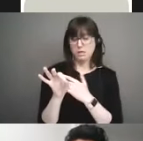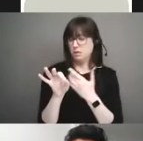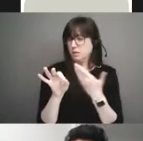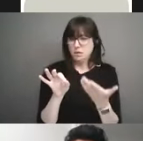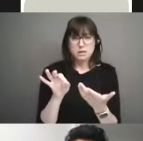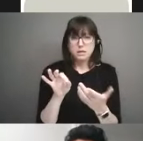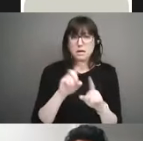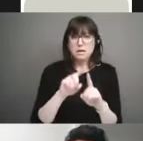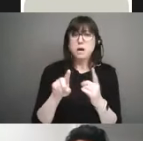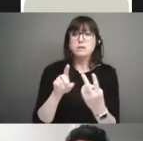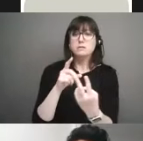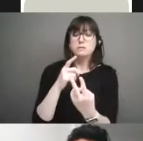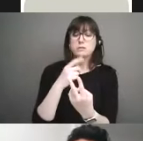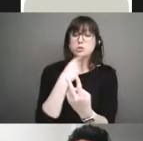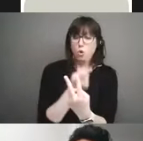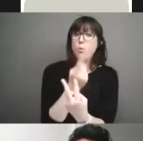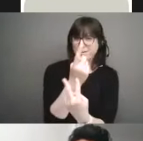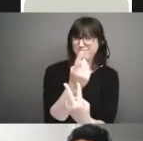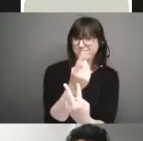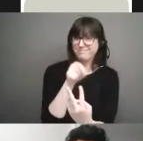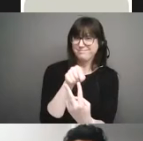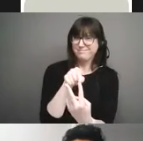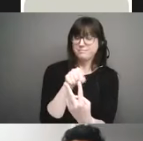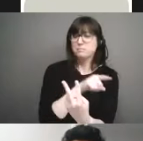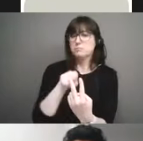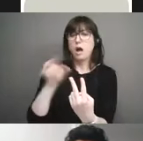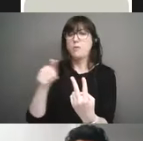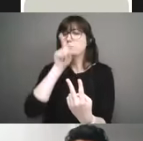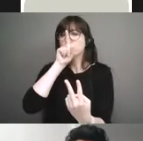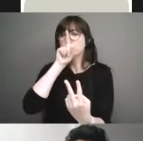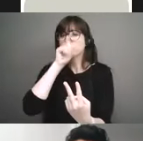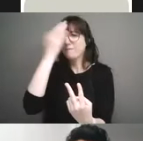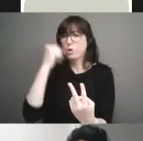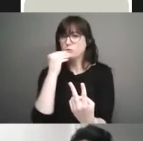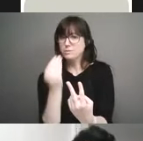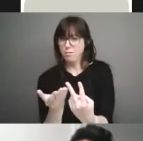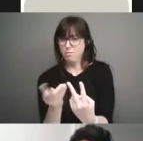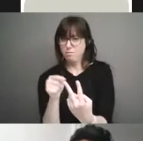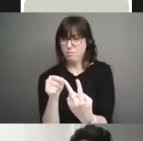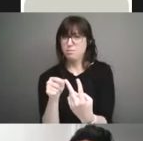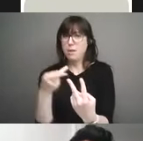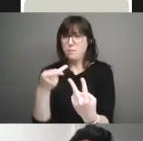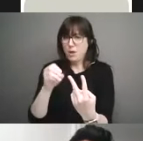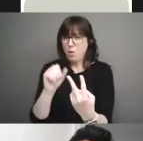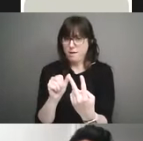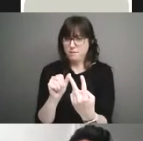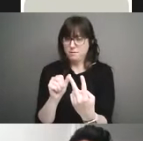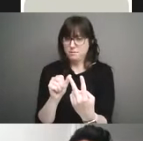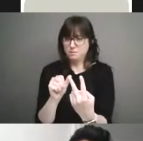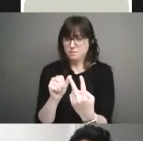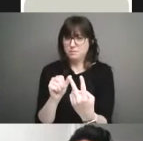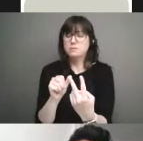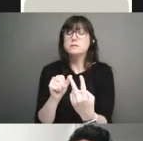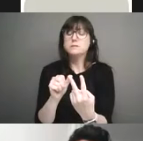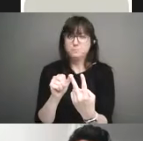to notify one of the sons that he was appointed, and at first instance only told one of her sons that he was acting as